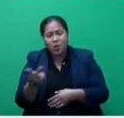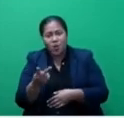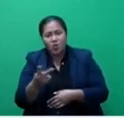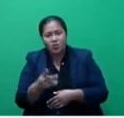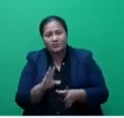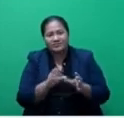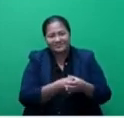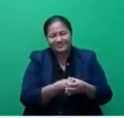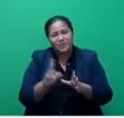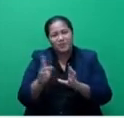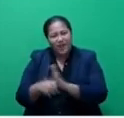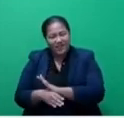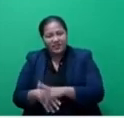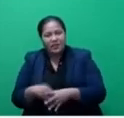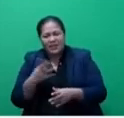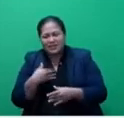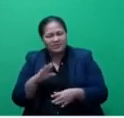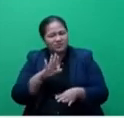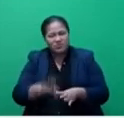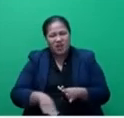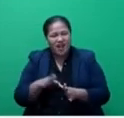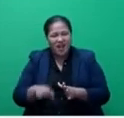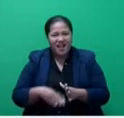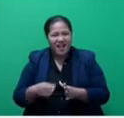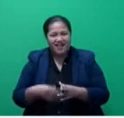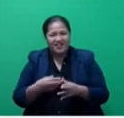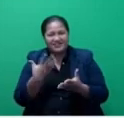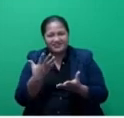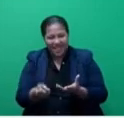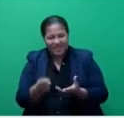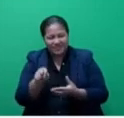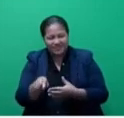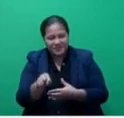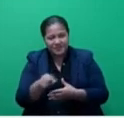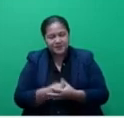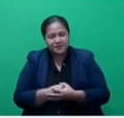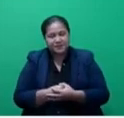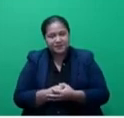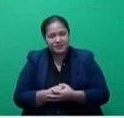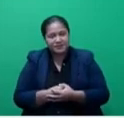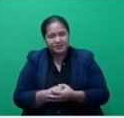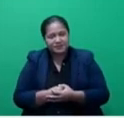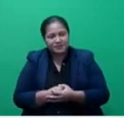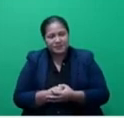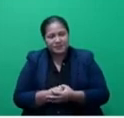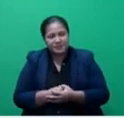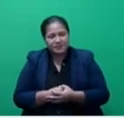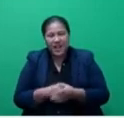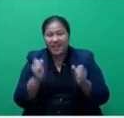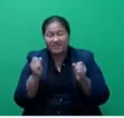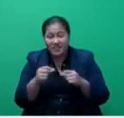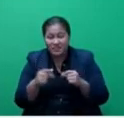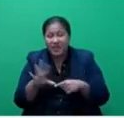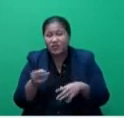poor referral and reporting systems, digital technology poorly developed, feedback very rudimentary to primary health